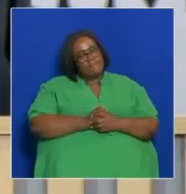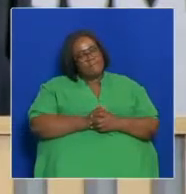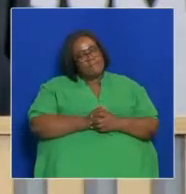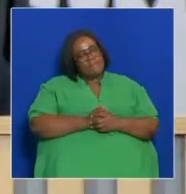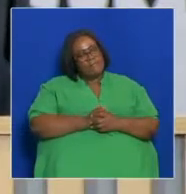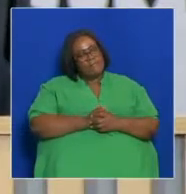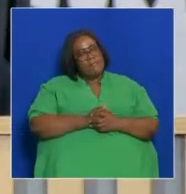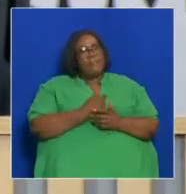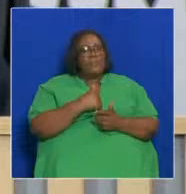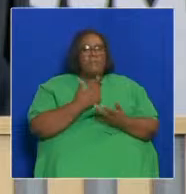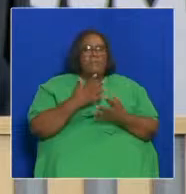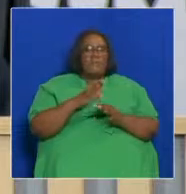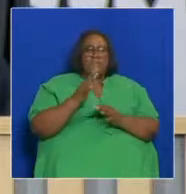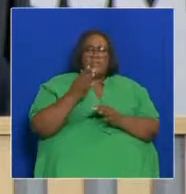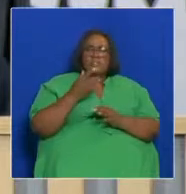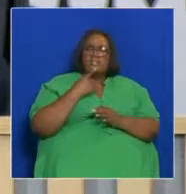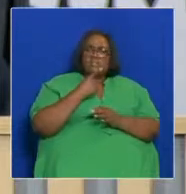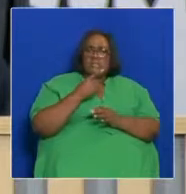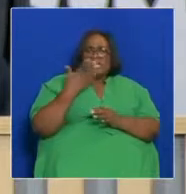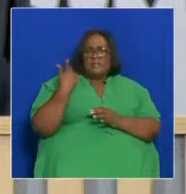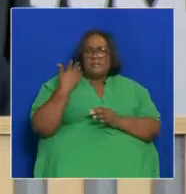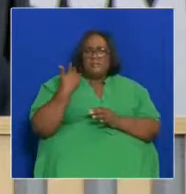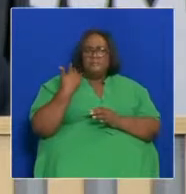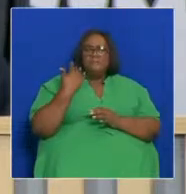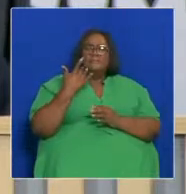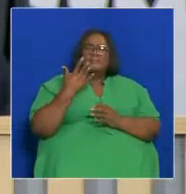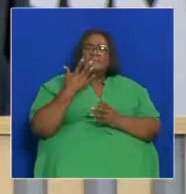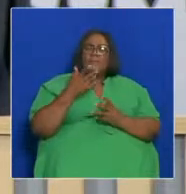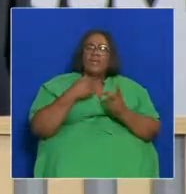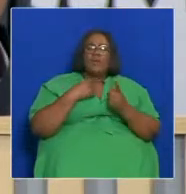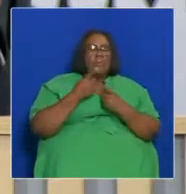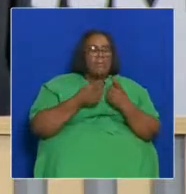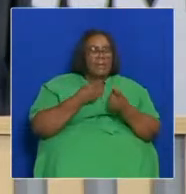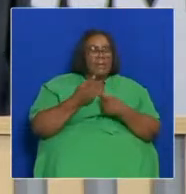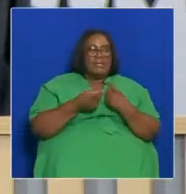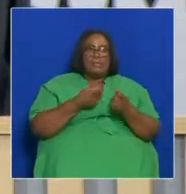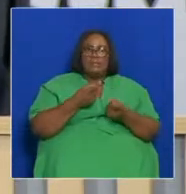it would sort of be a complaints session, you know.